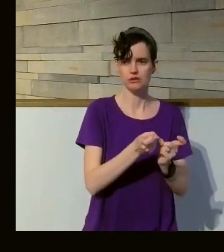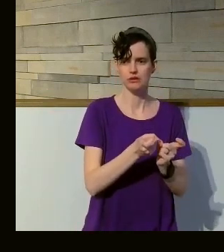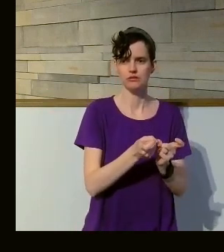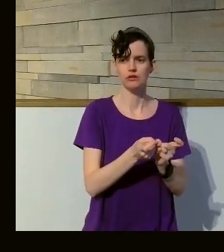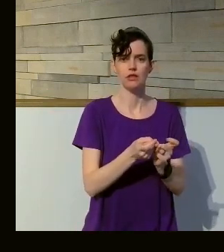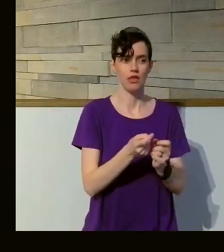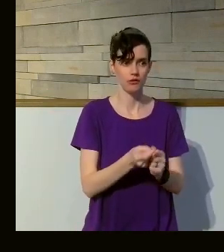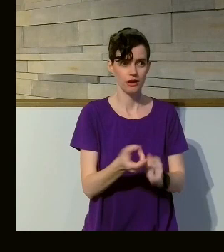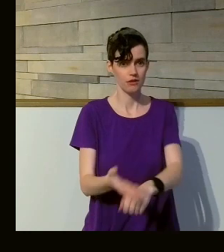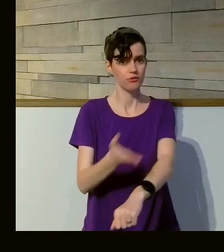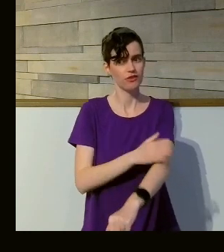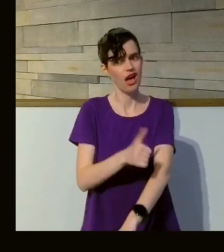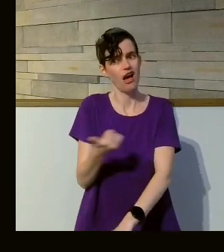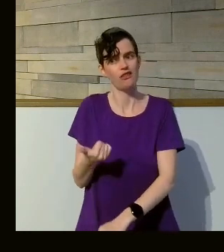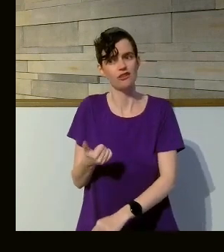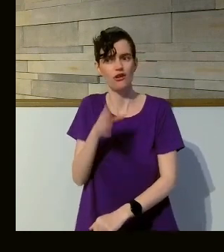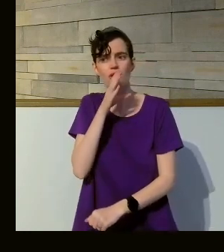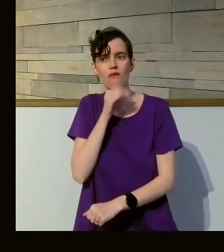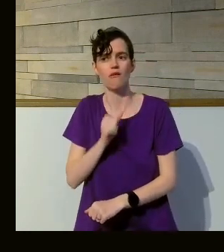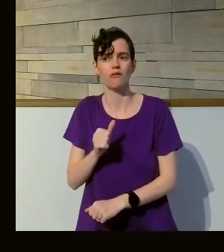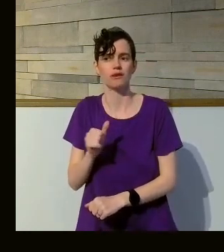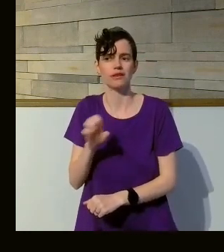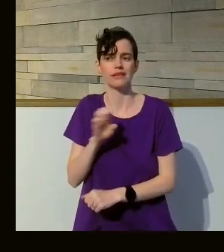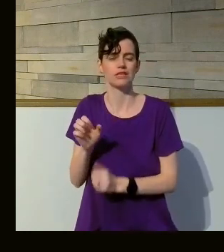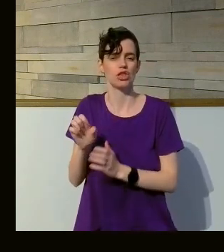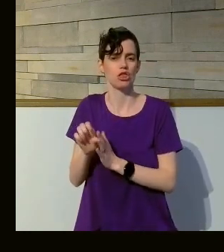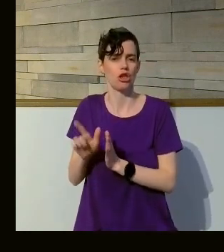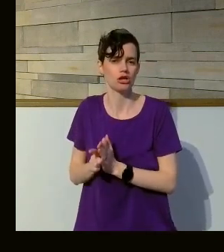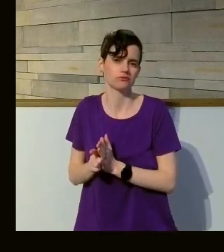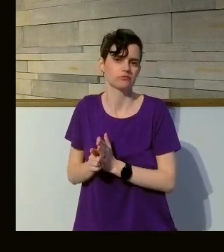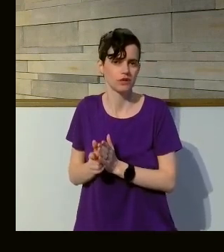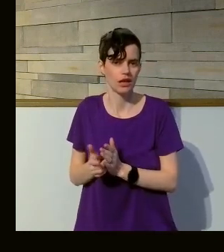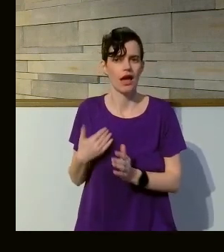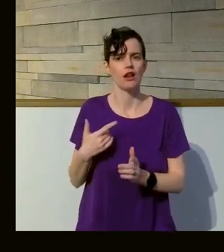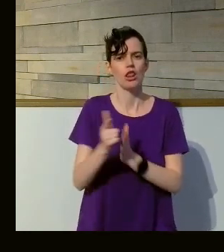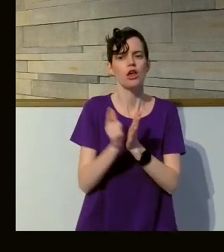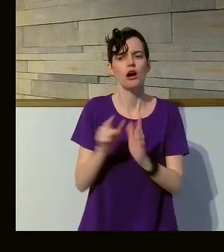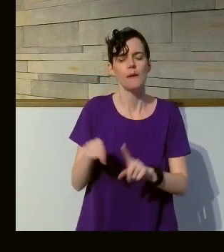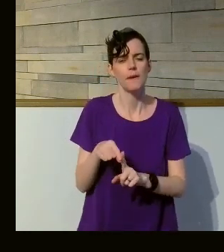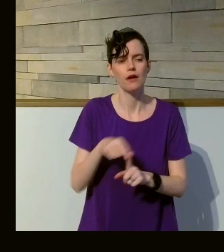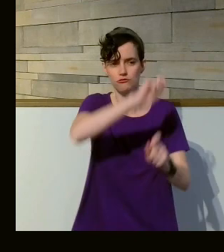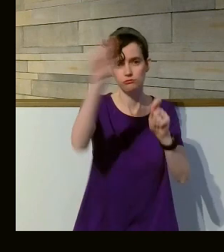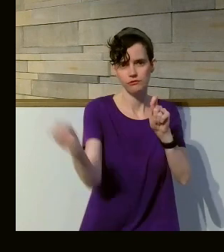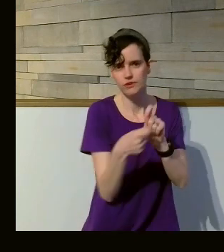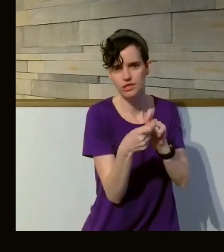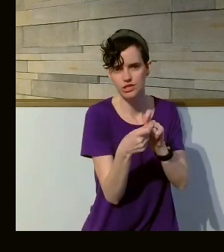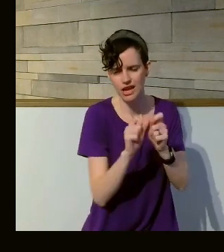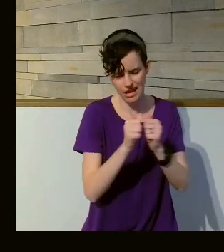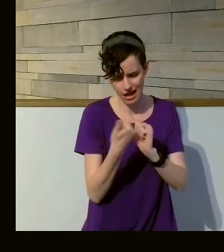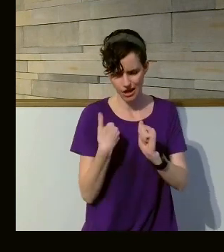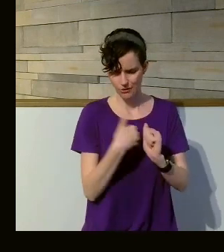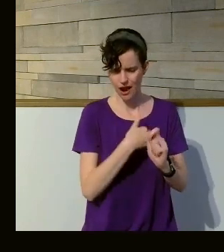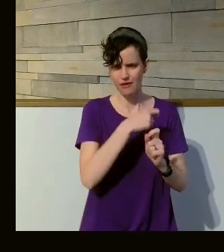an improvement to the laws of the ancient Near East in what they were doing. There was the law about revenge. How do